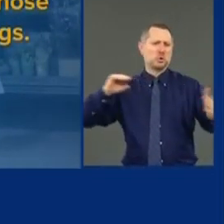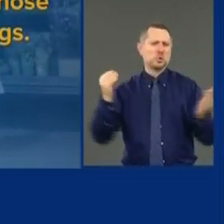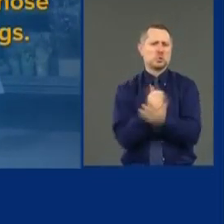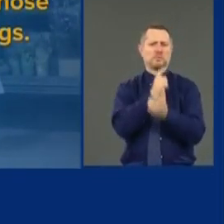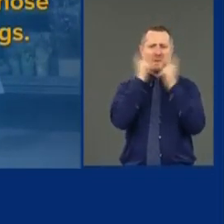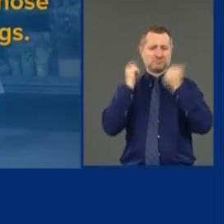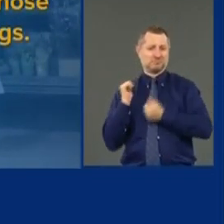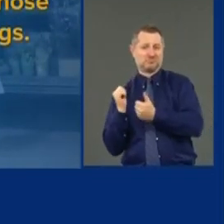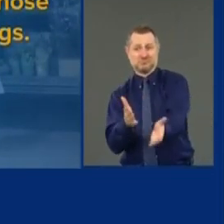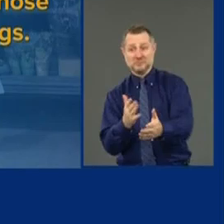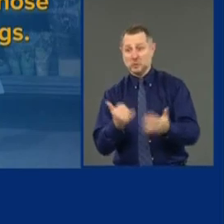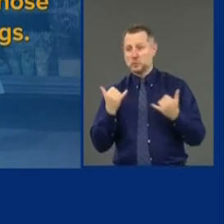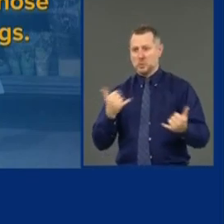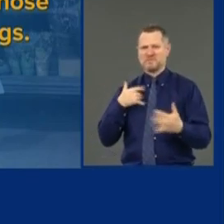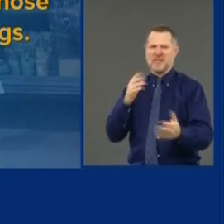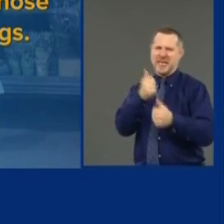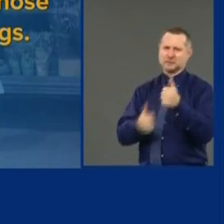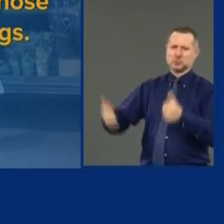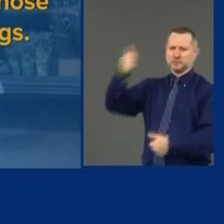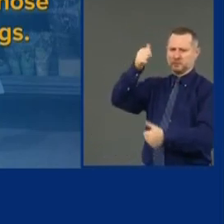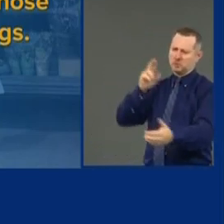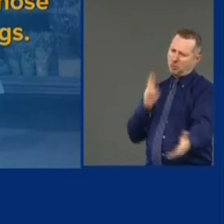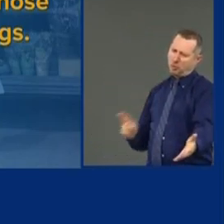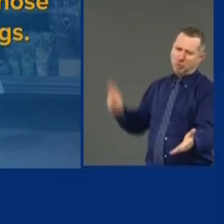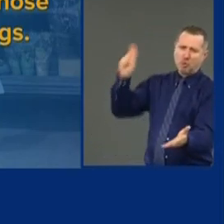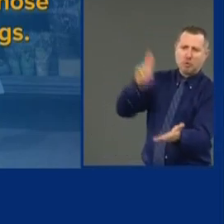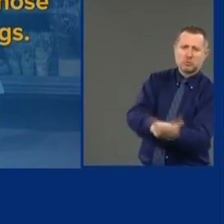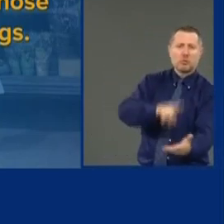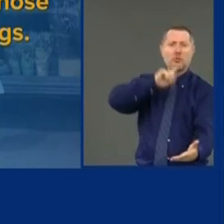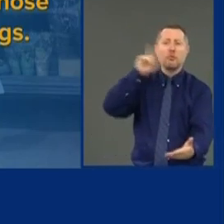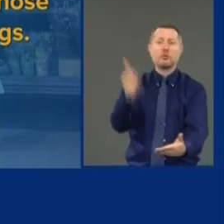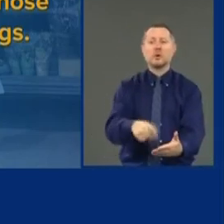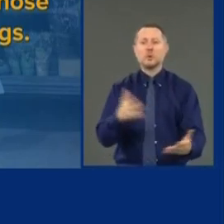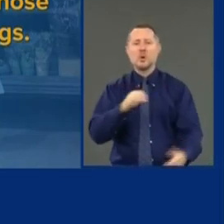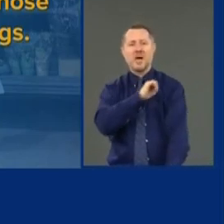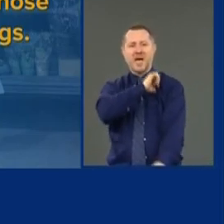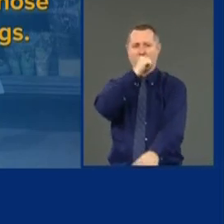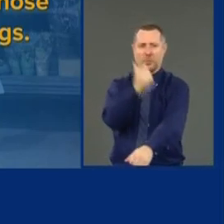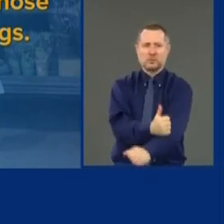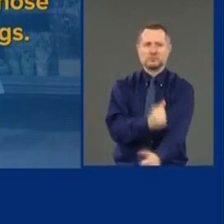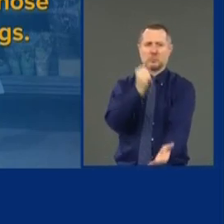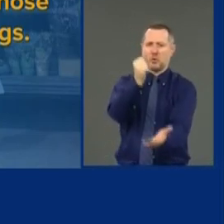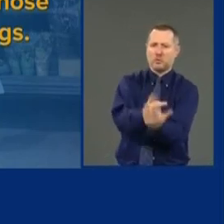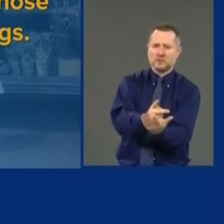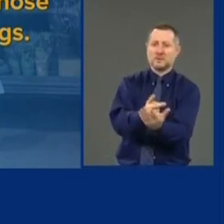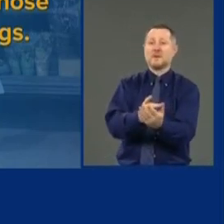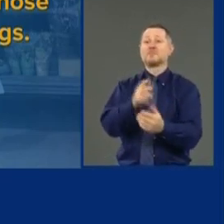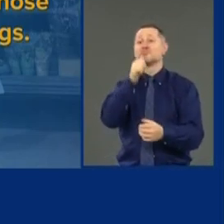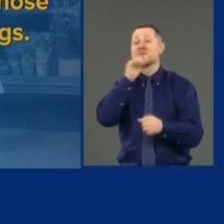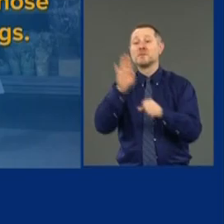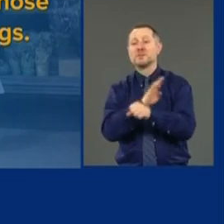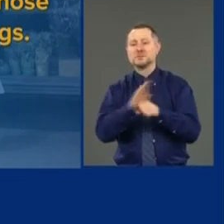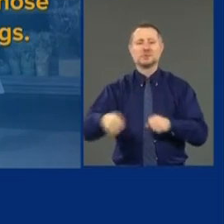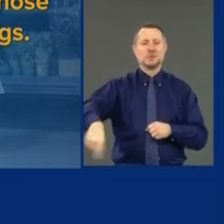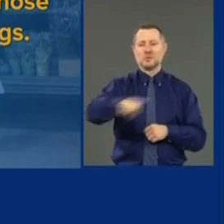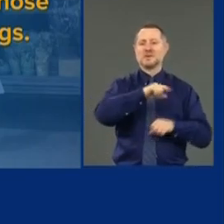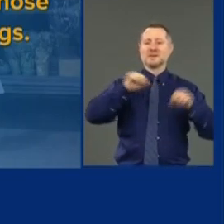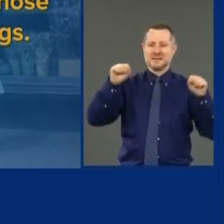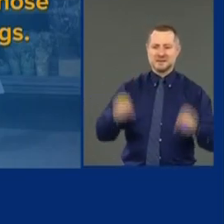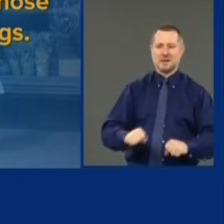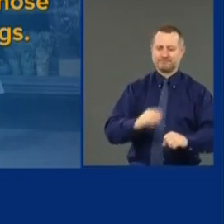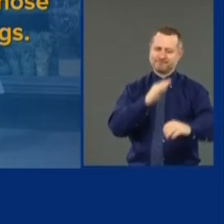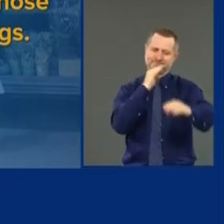order that authorizes private businesses to deny entrance to people who do